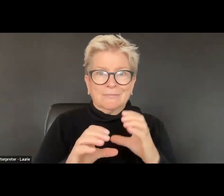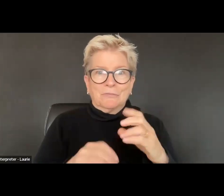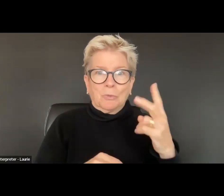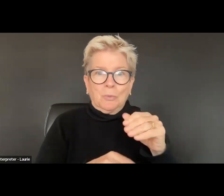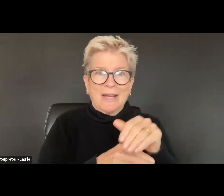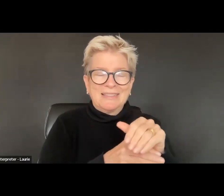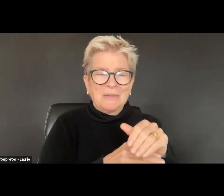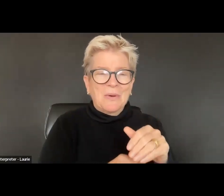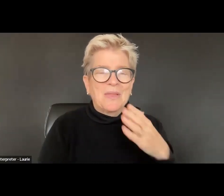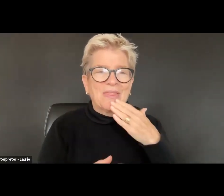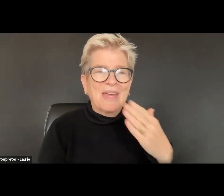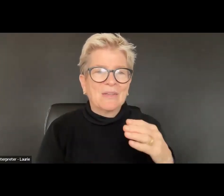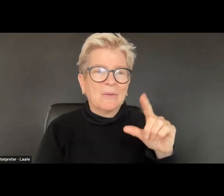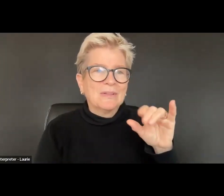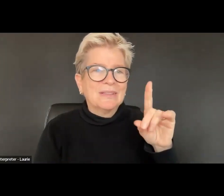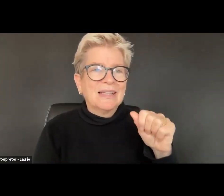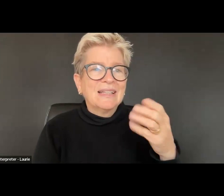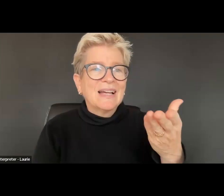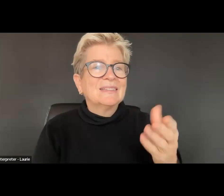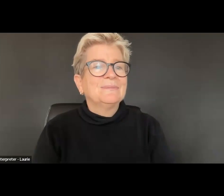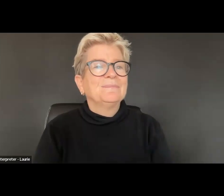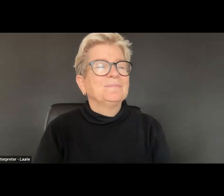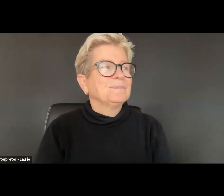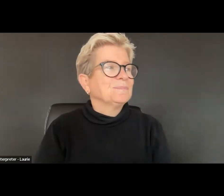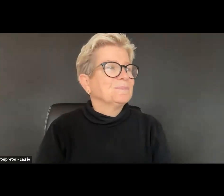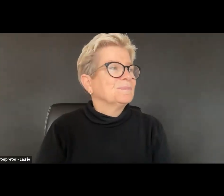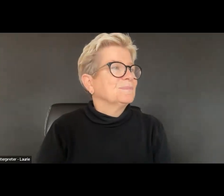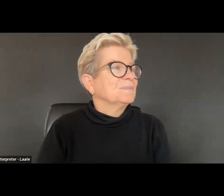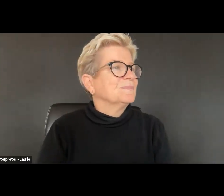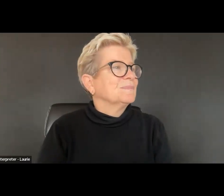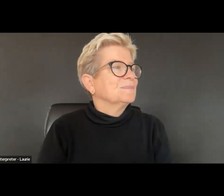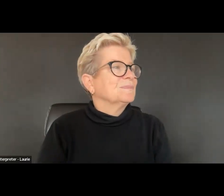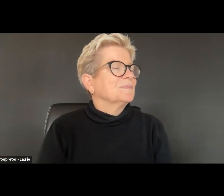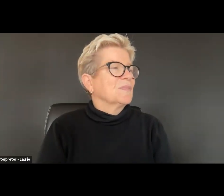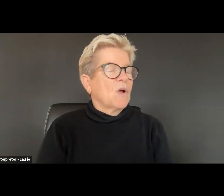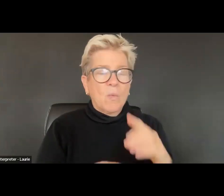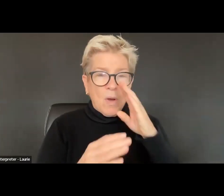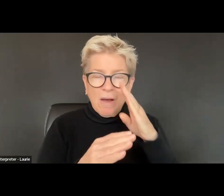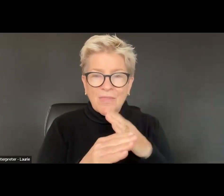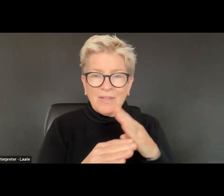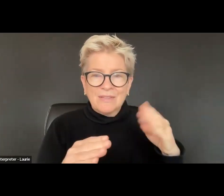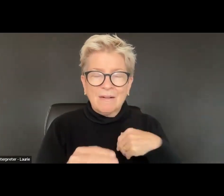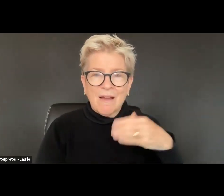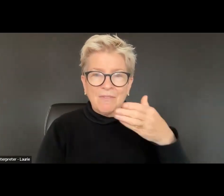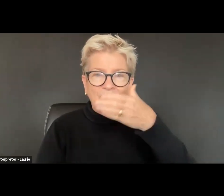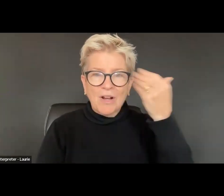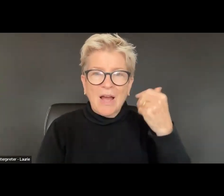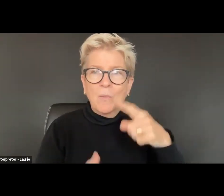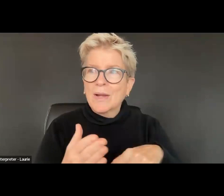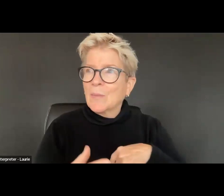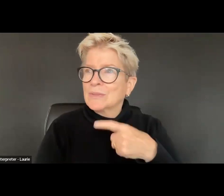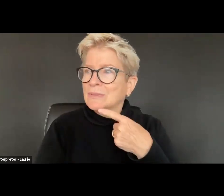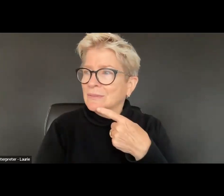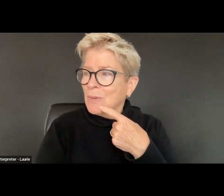correction. Linda. Oh, I all of a sudden just forgotten what I was going to